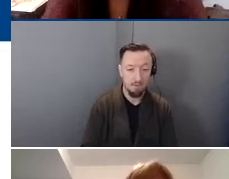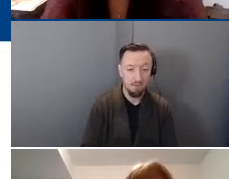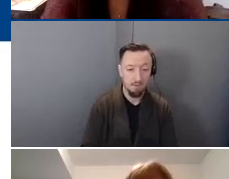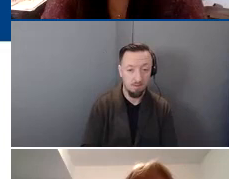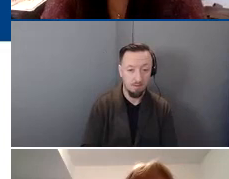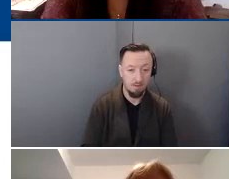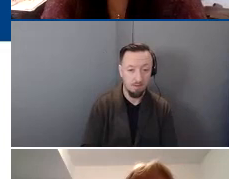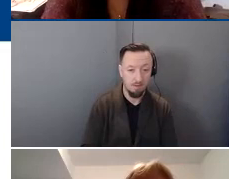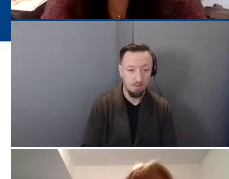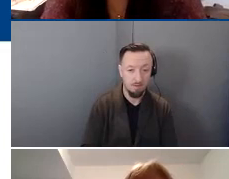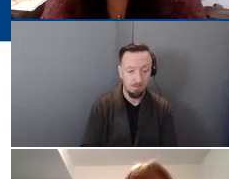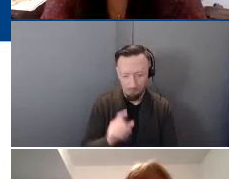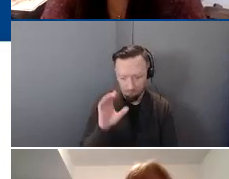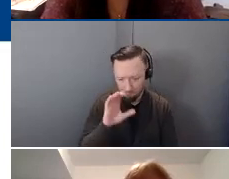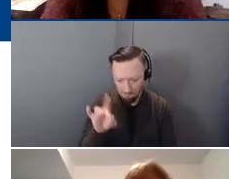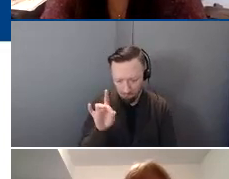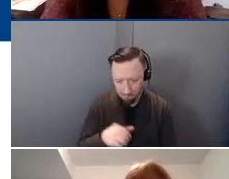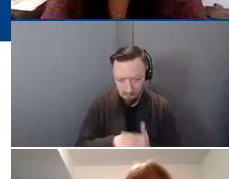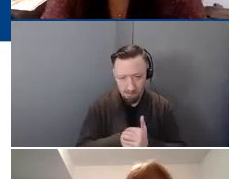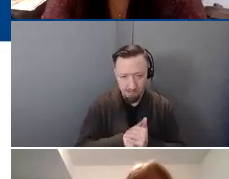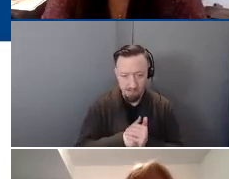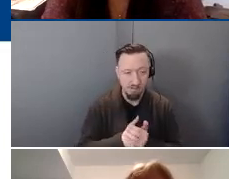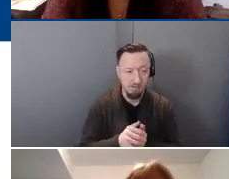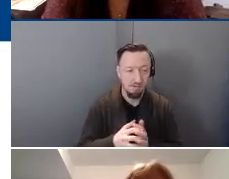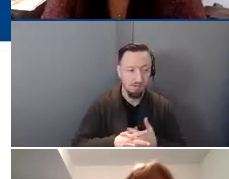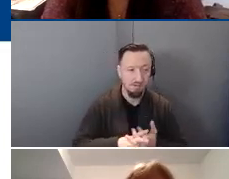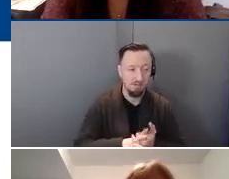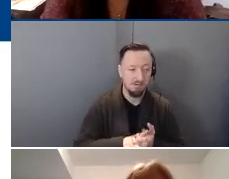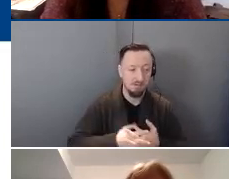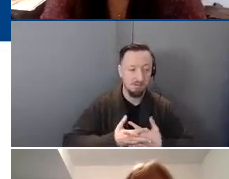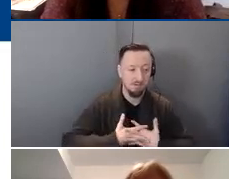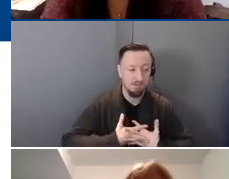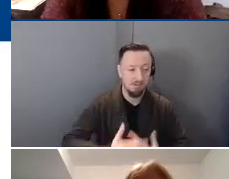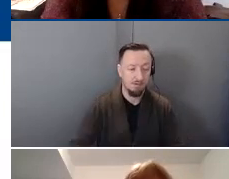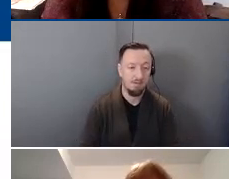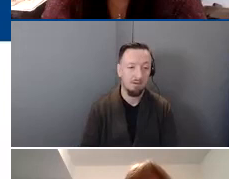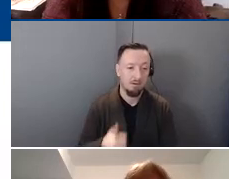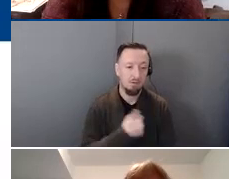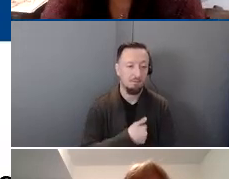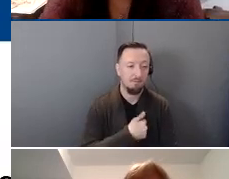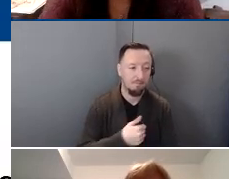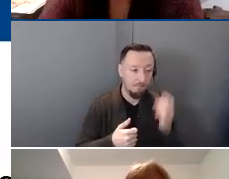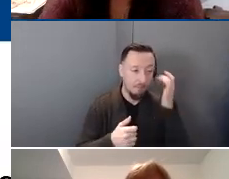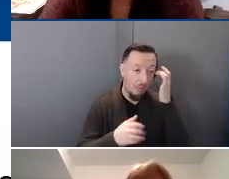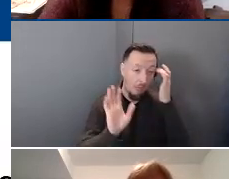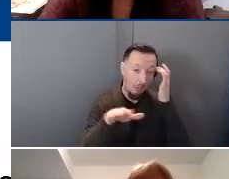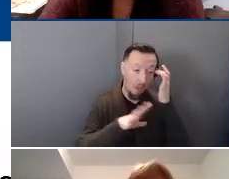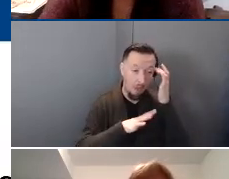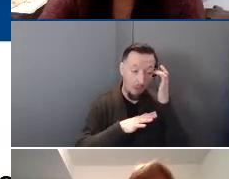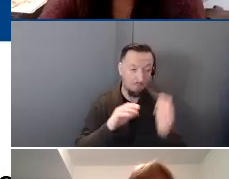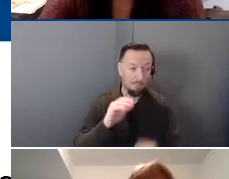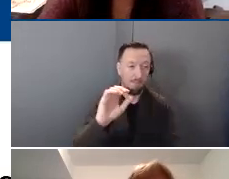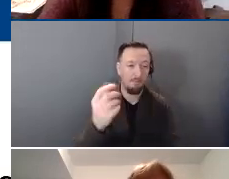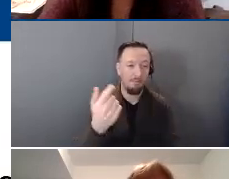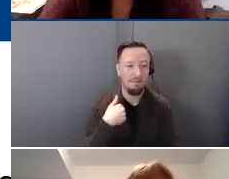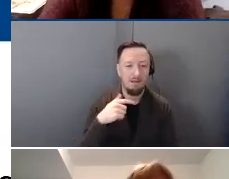Figure out how to get my on the top. Sorry. Oh no, you're fine. I'm in the